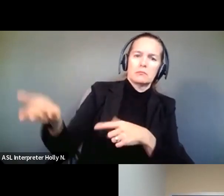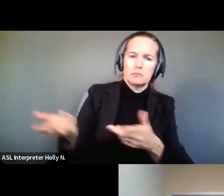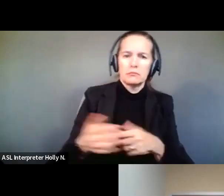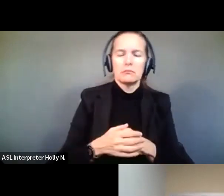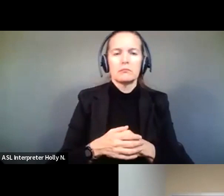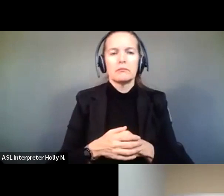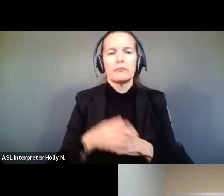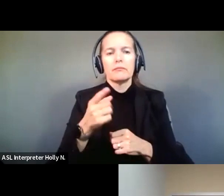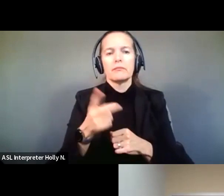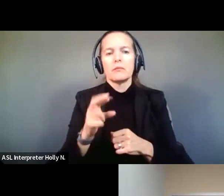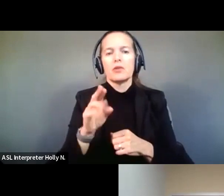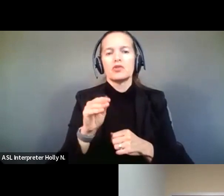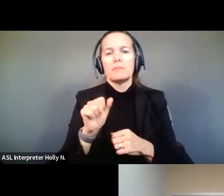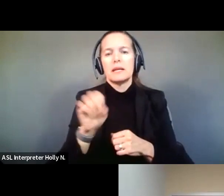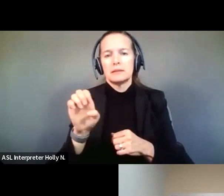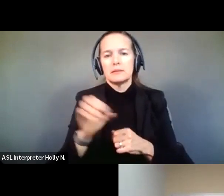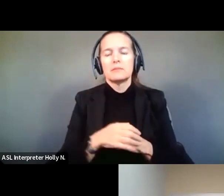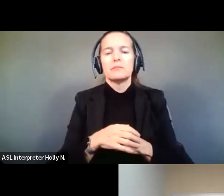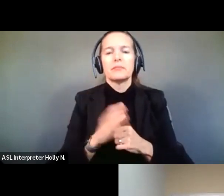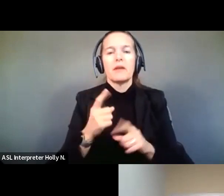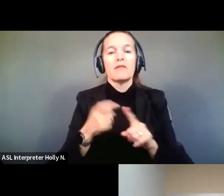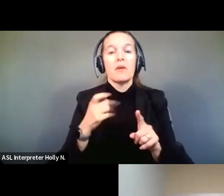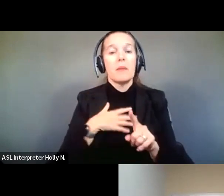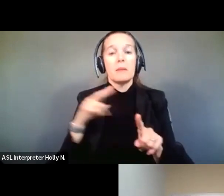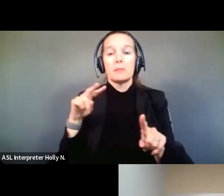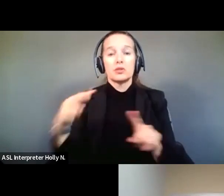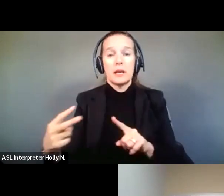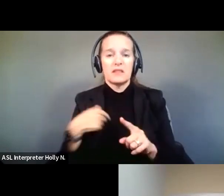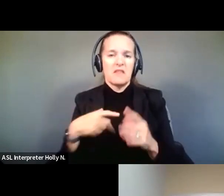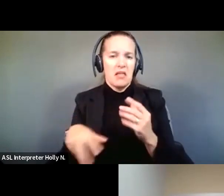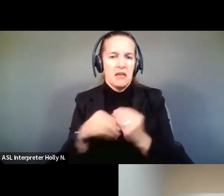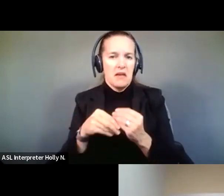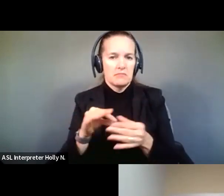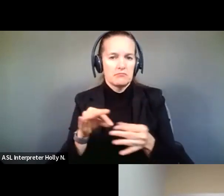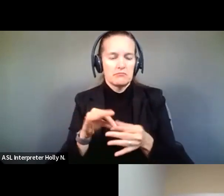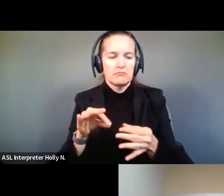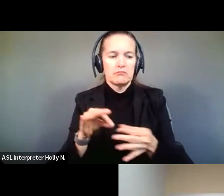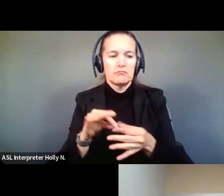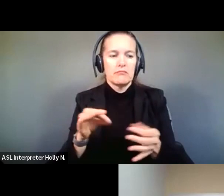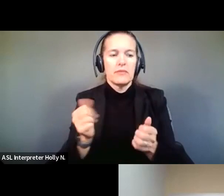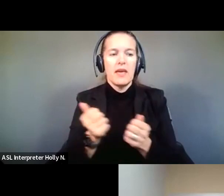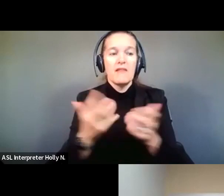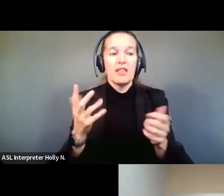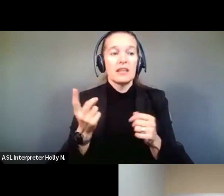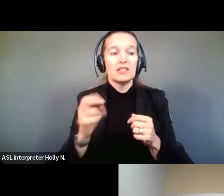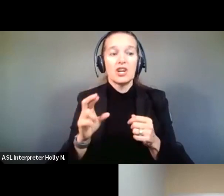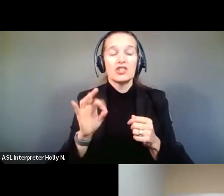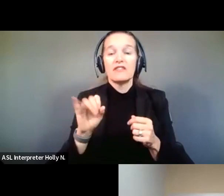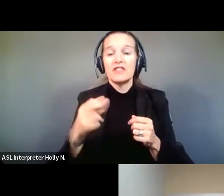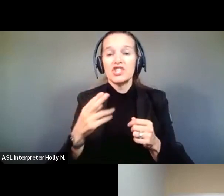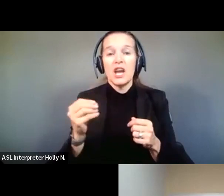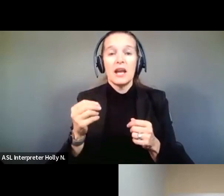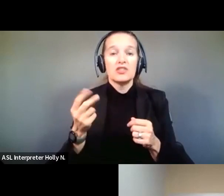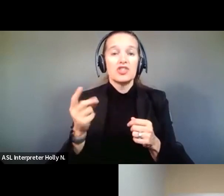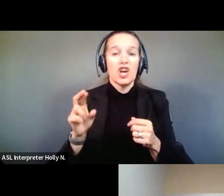Yeah, and I guess I can just add from my perspective that, everything Dr. Fish and Dr. Green have said